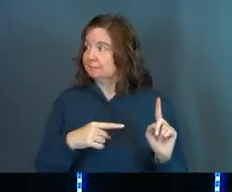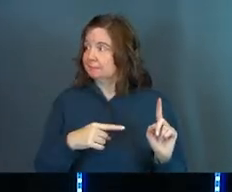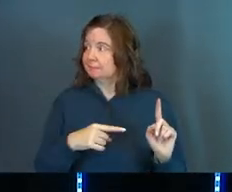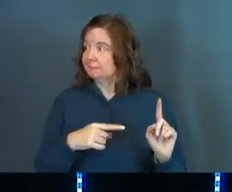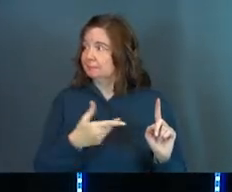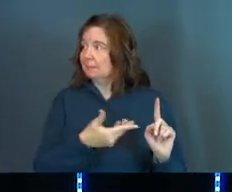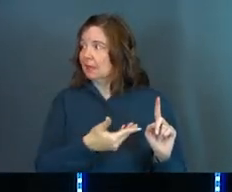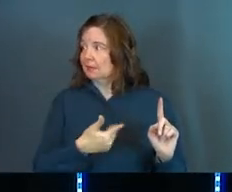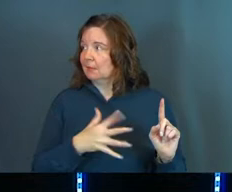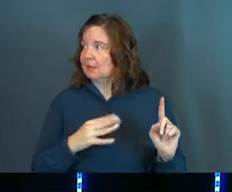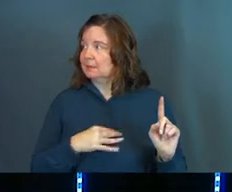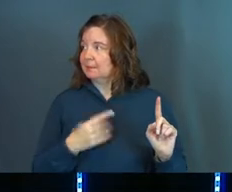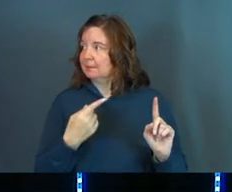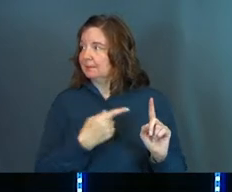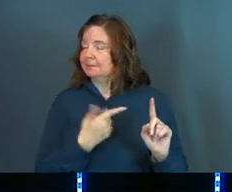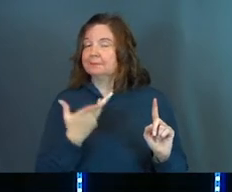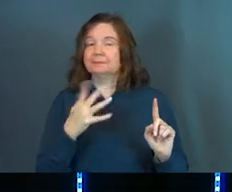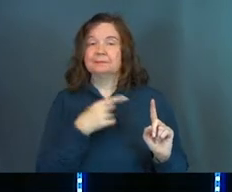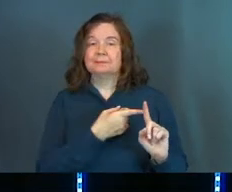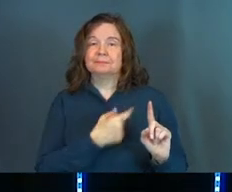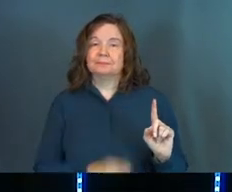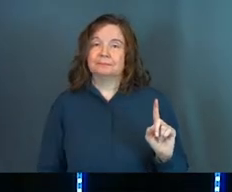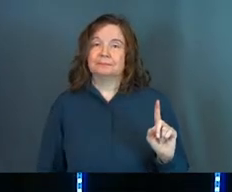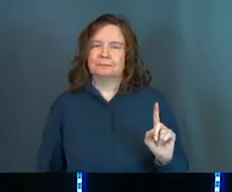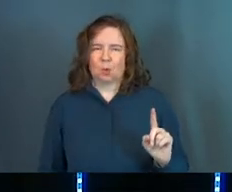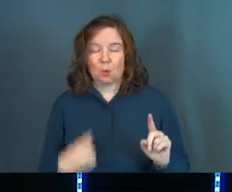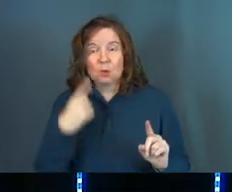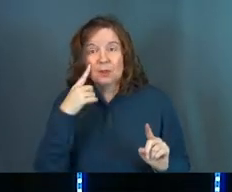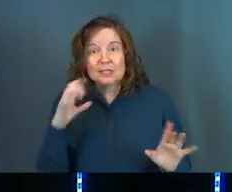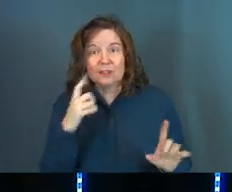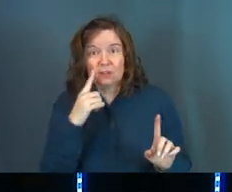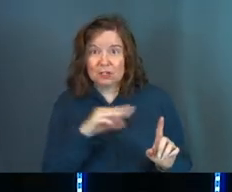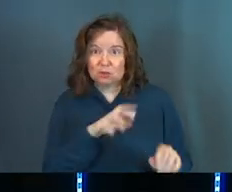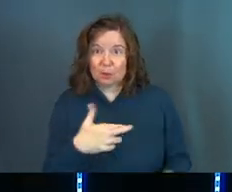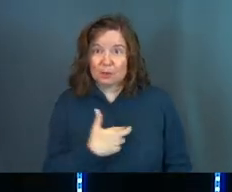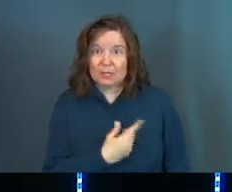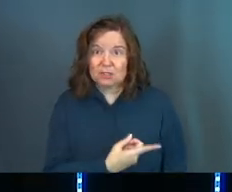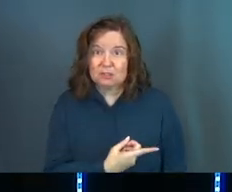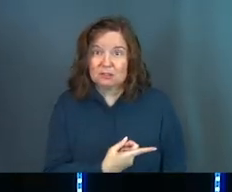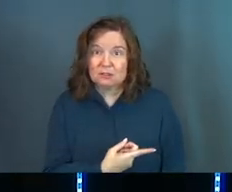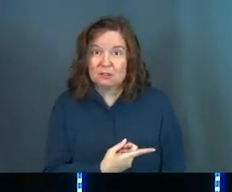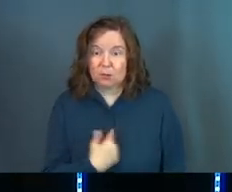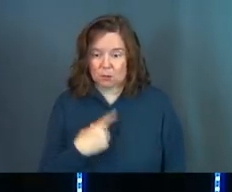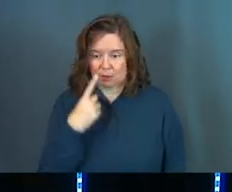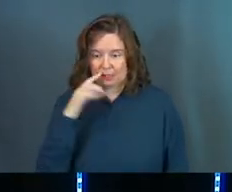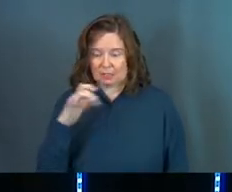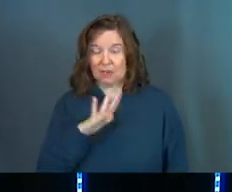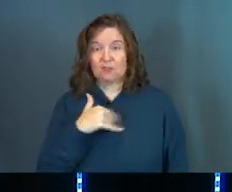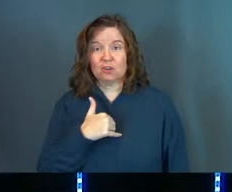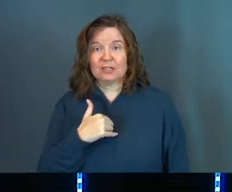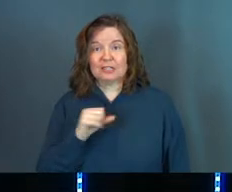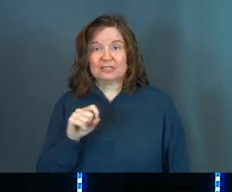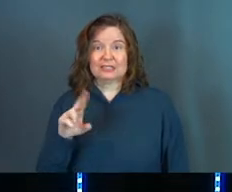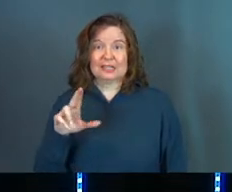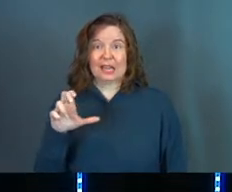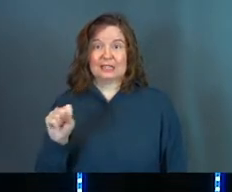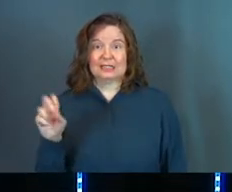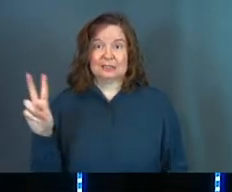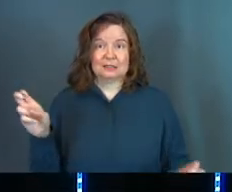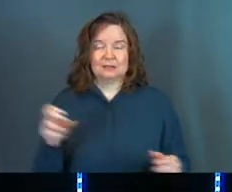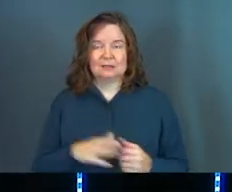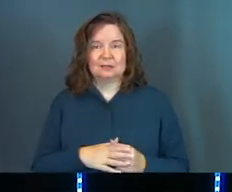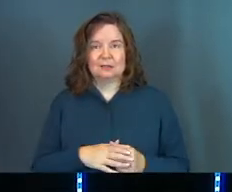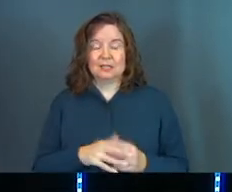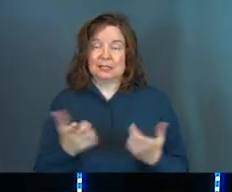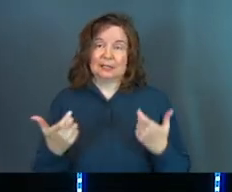invites himself to dinner. What do you think that does for his reputation? What do you think that does for his status?